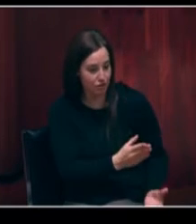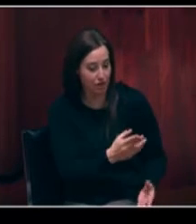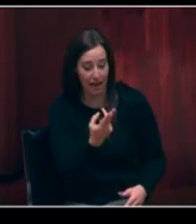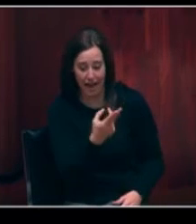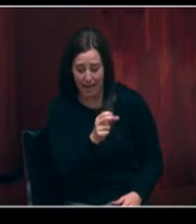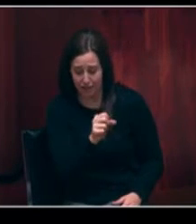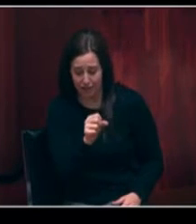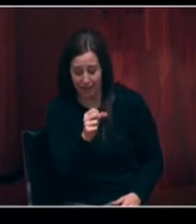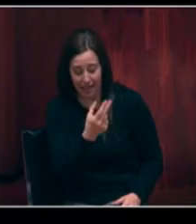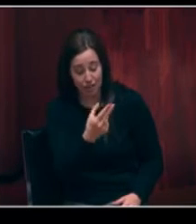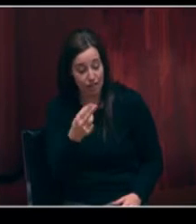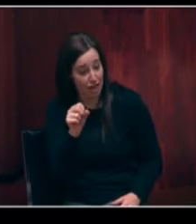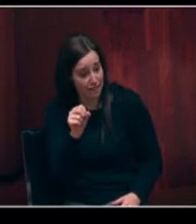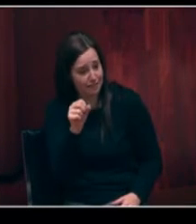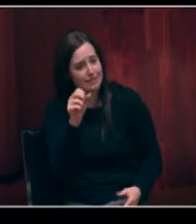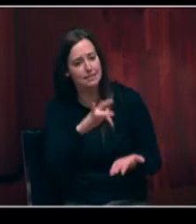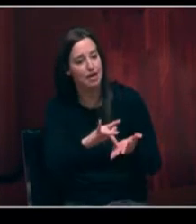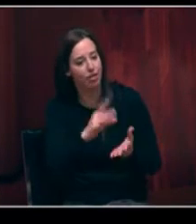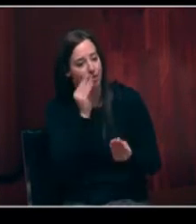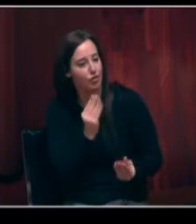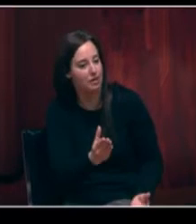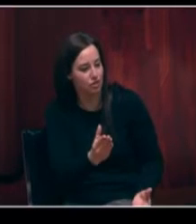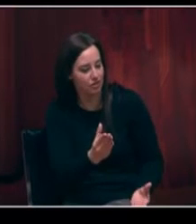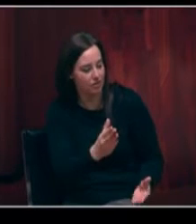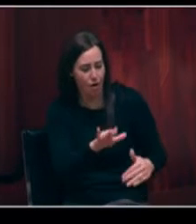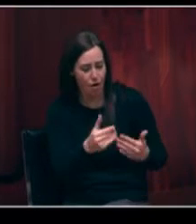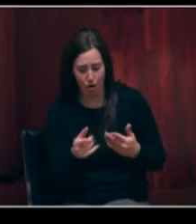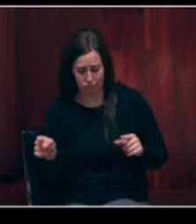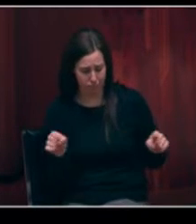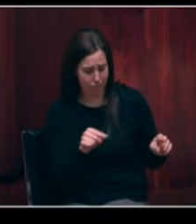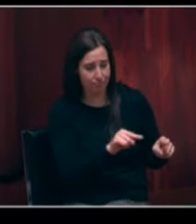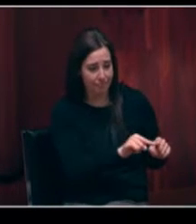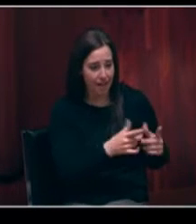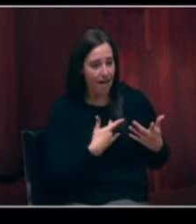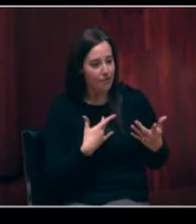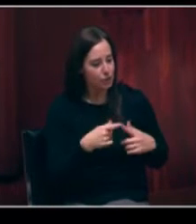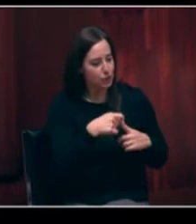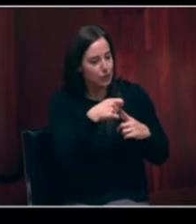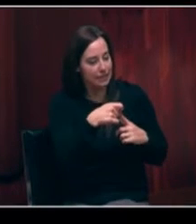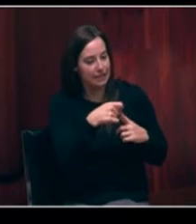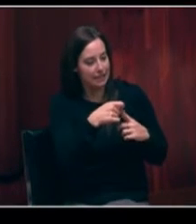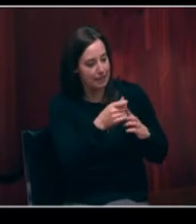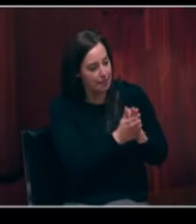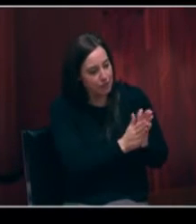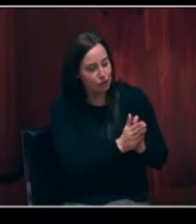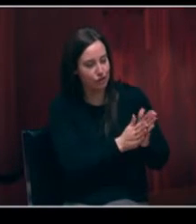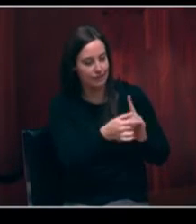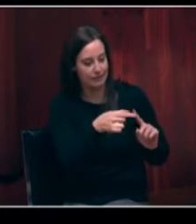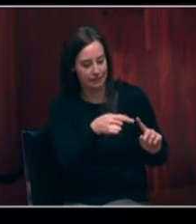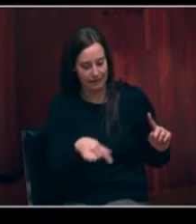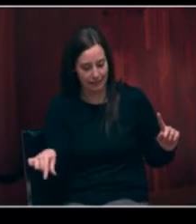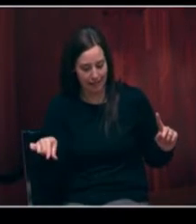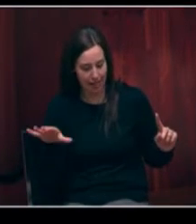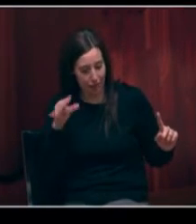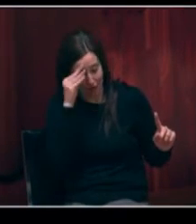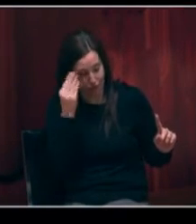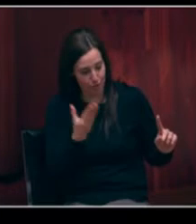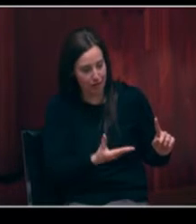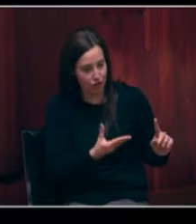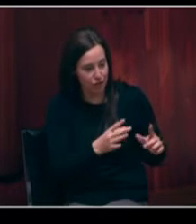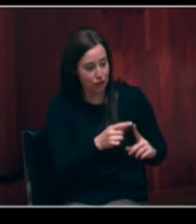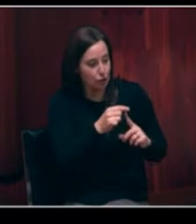Medical information. These agencies have a very unique mission, and their information types kind of tie into that. So what we expect